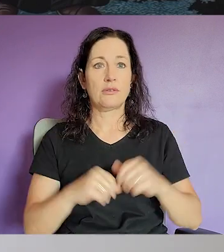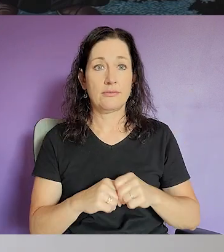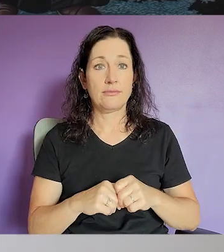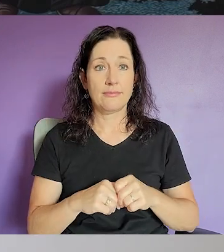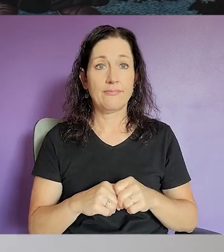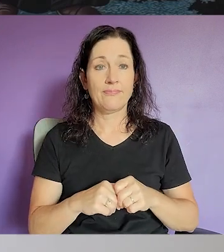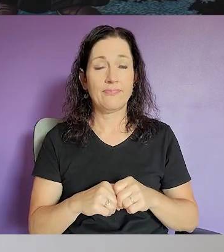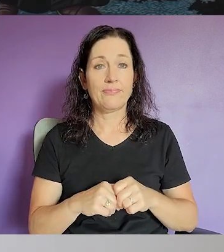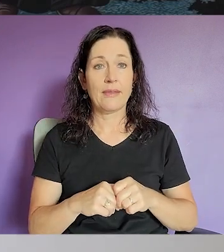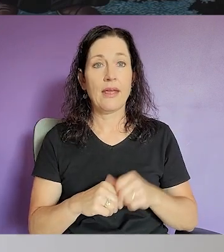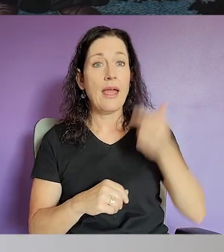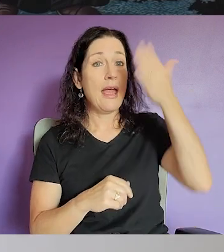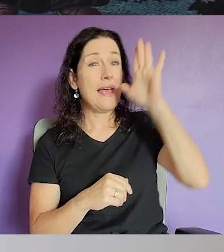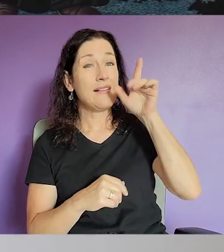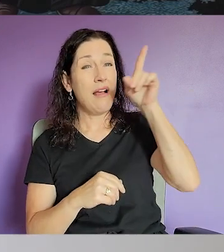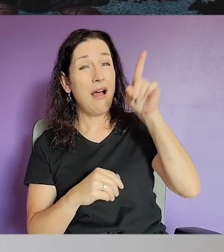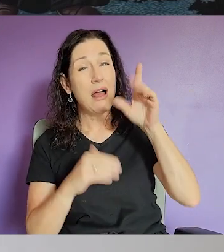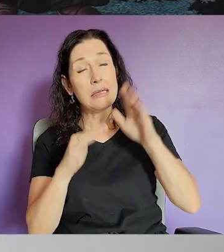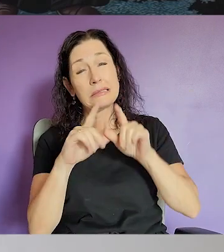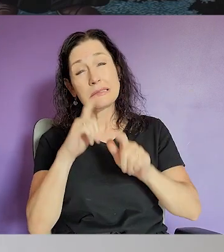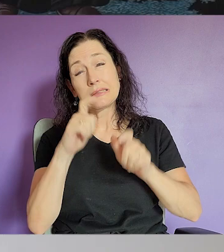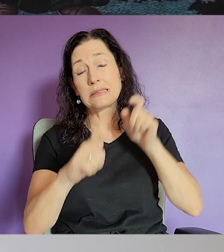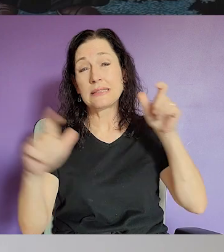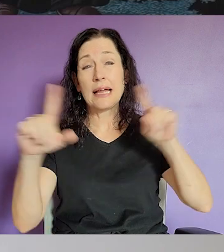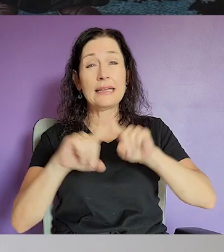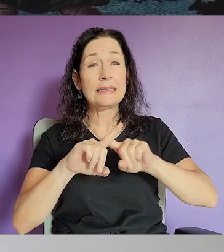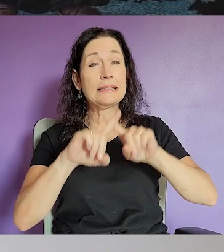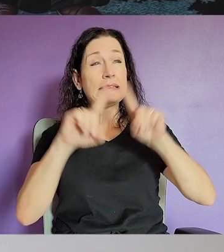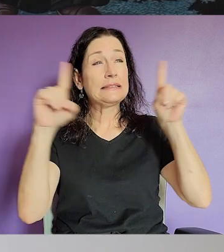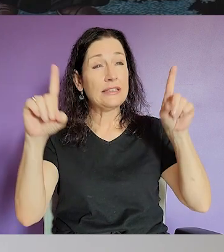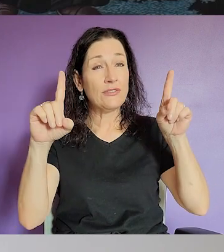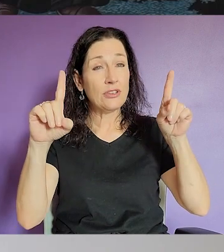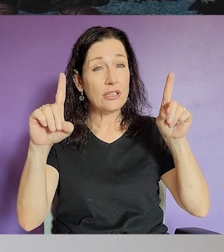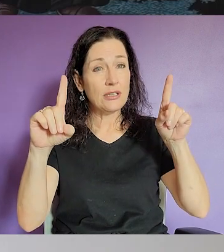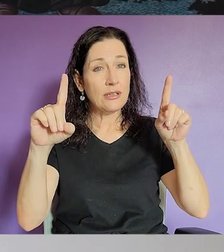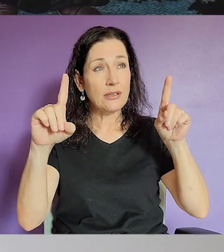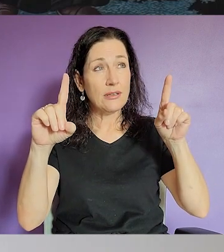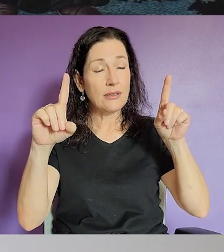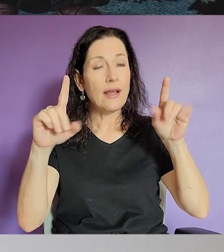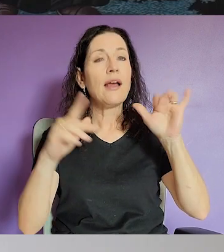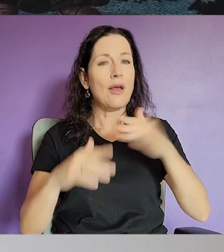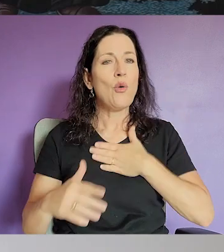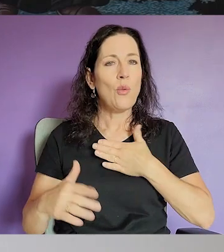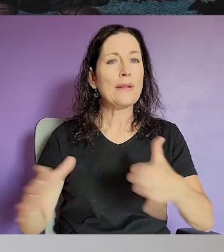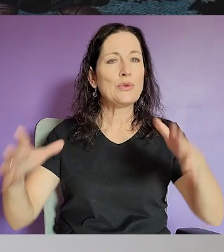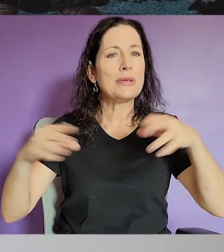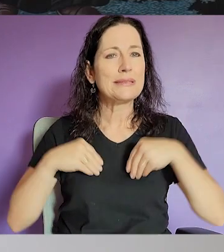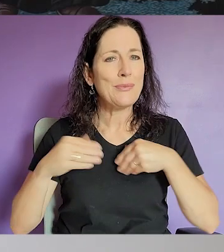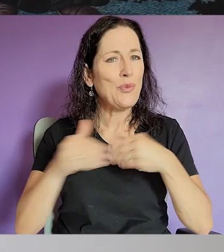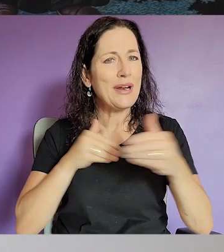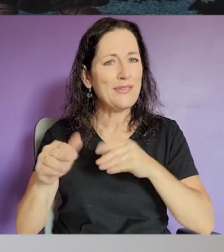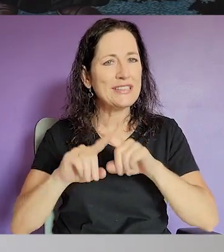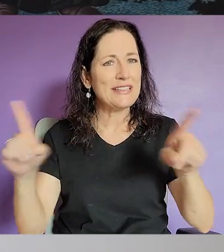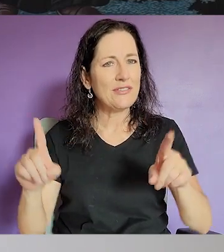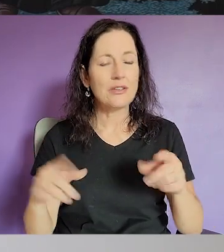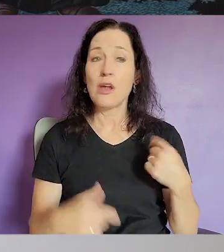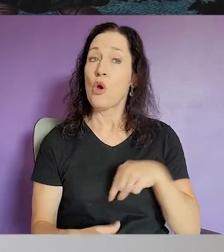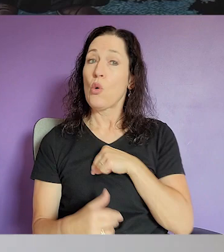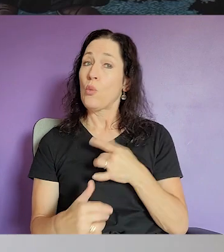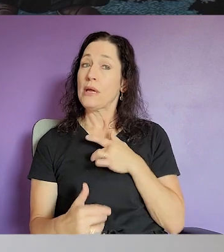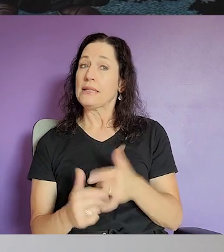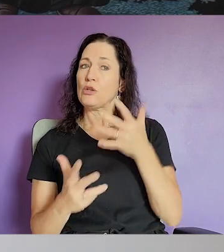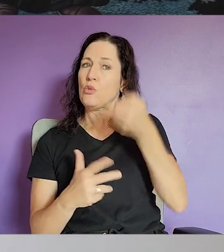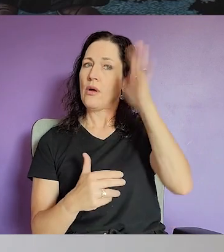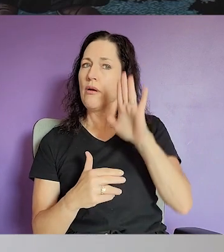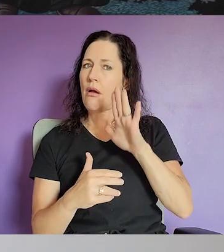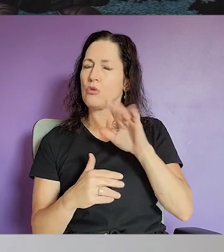And God is so different to embrace what is different. And we want God to confine the